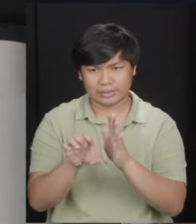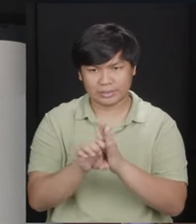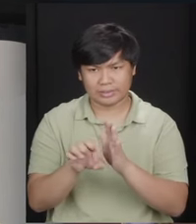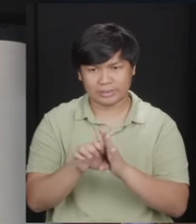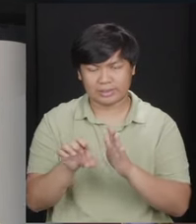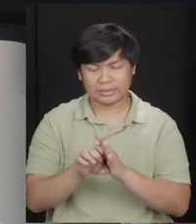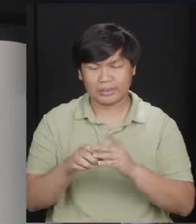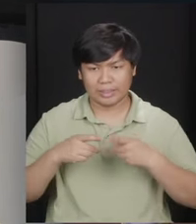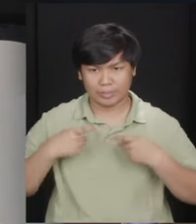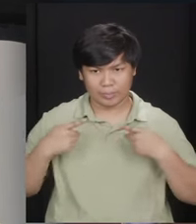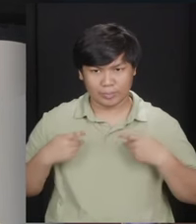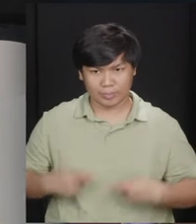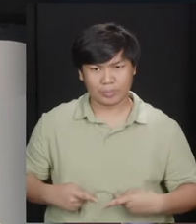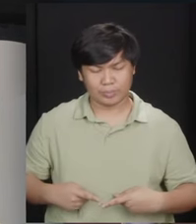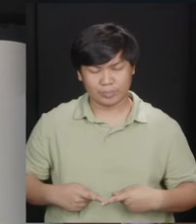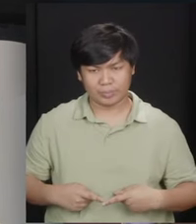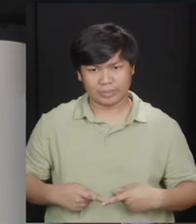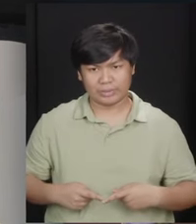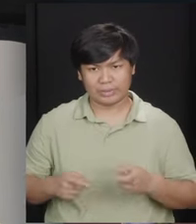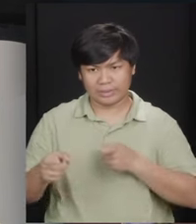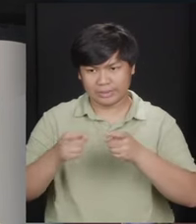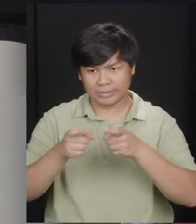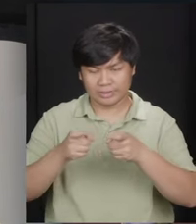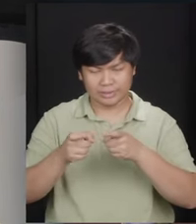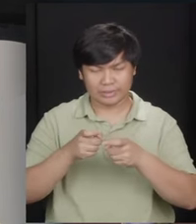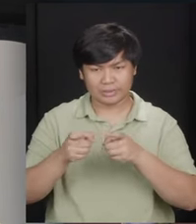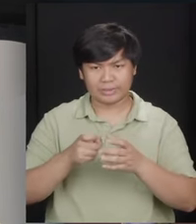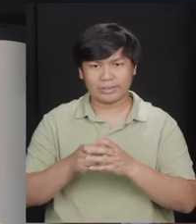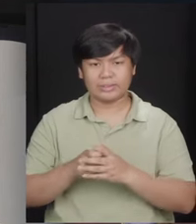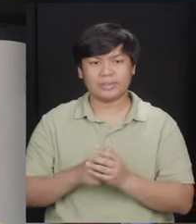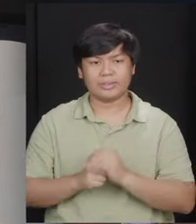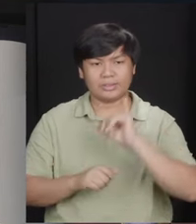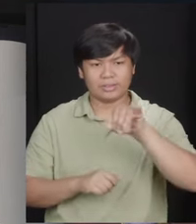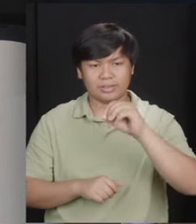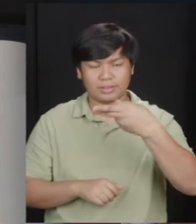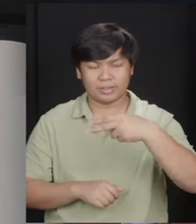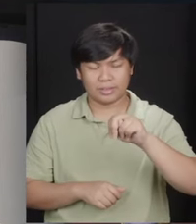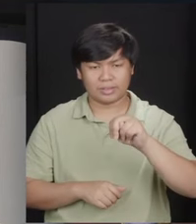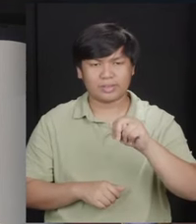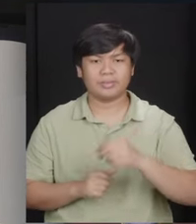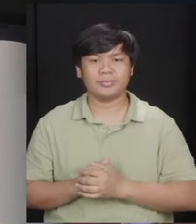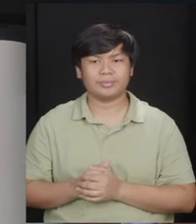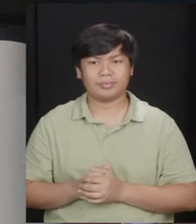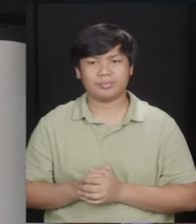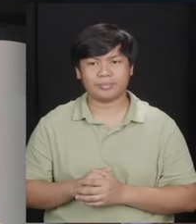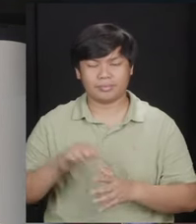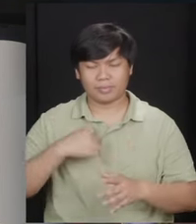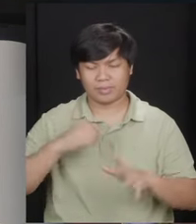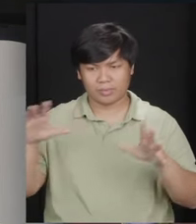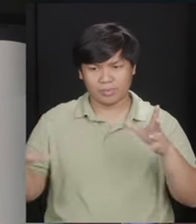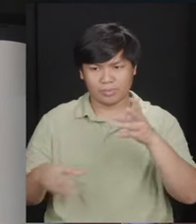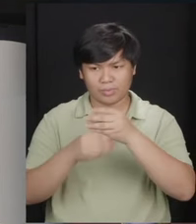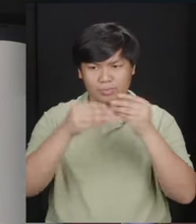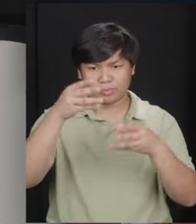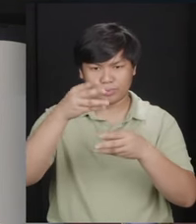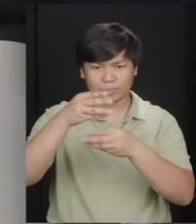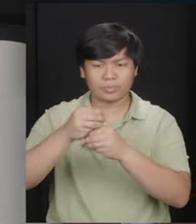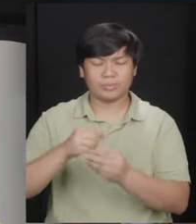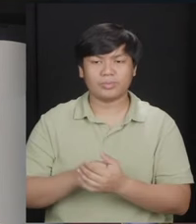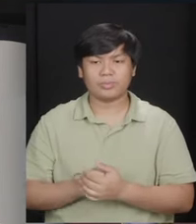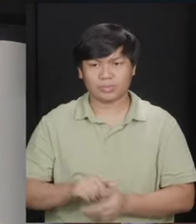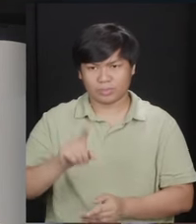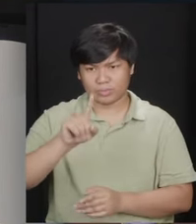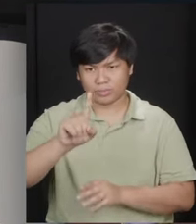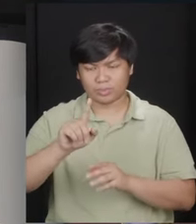before the high priest in John 18, 19 to 23. You can turn there, but I'll summarize it anyway. It says there when one